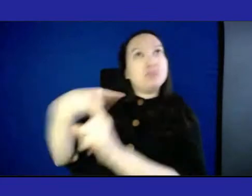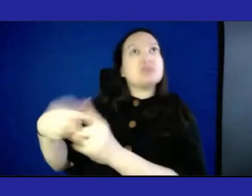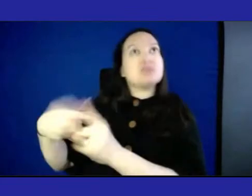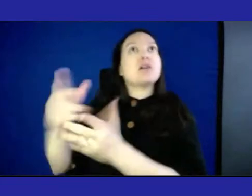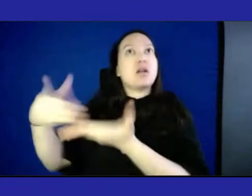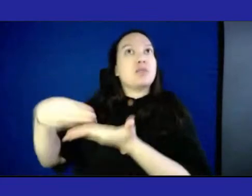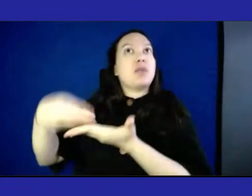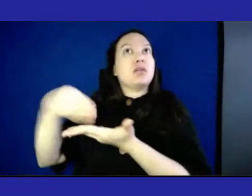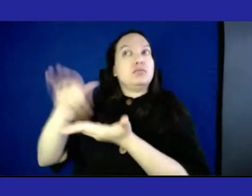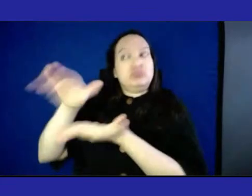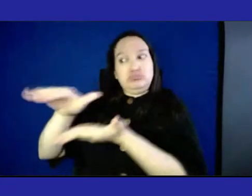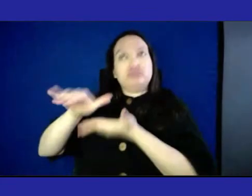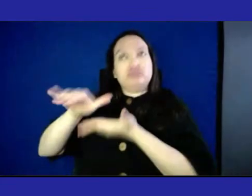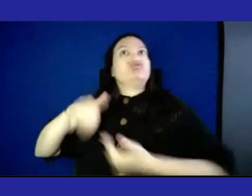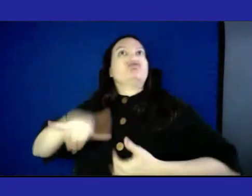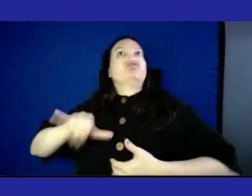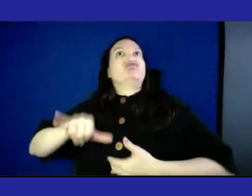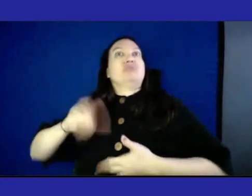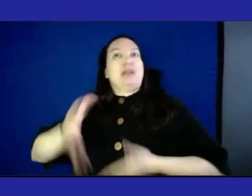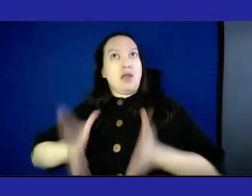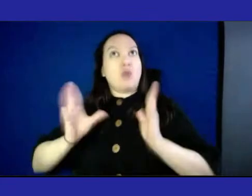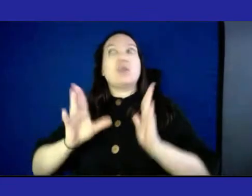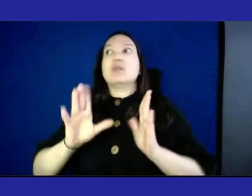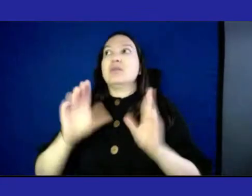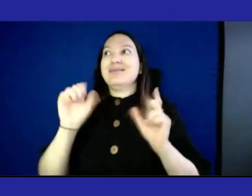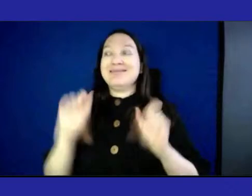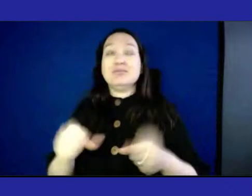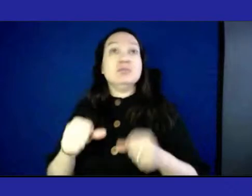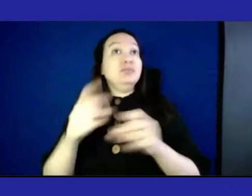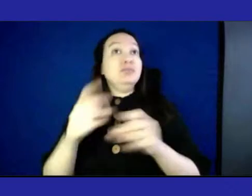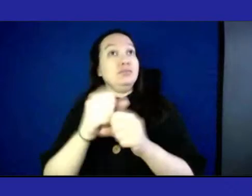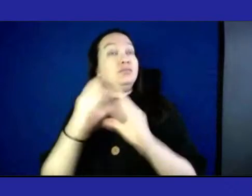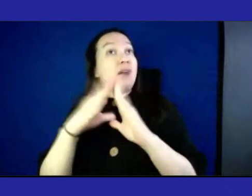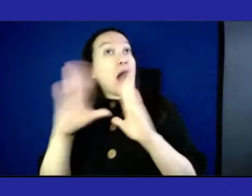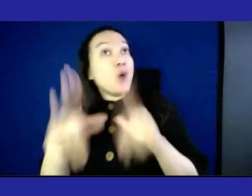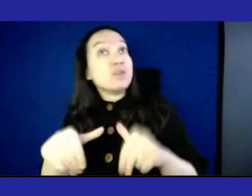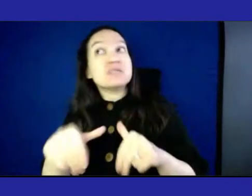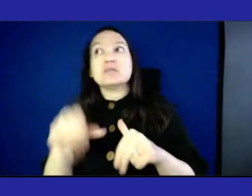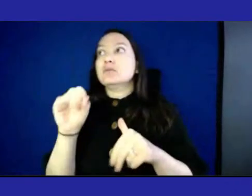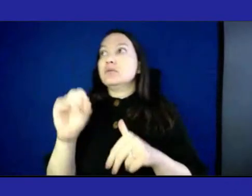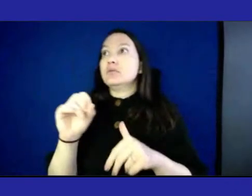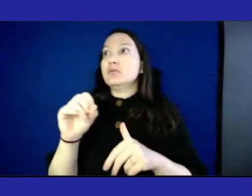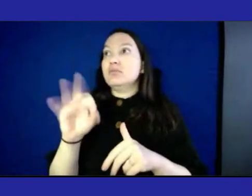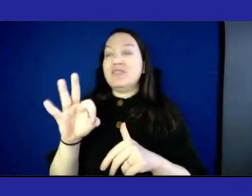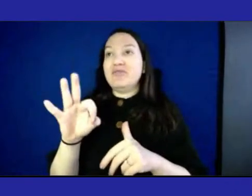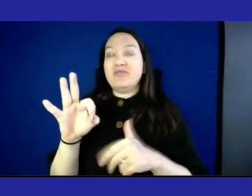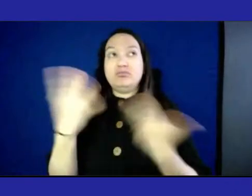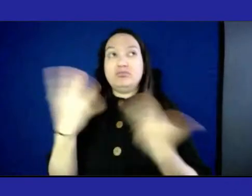check, which could then enable them to actually get housed in a way that you can't. So